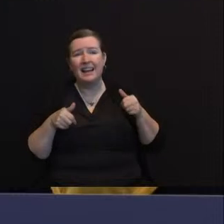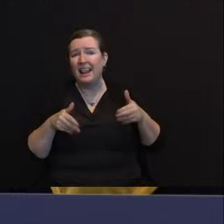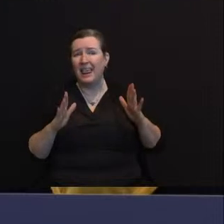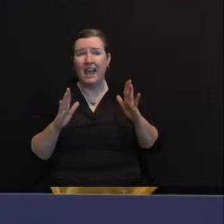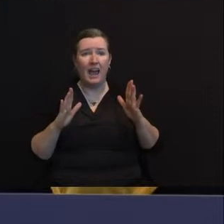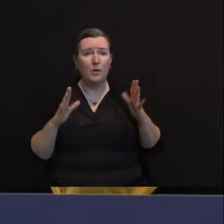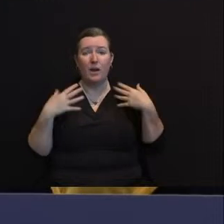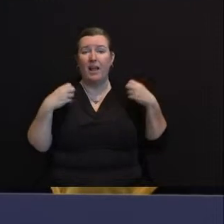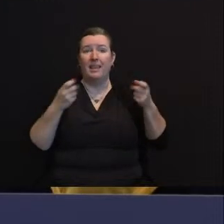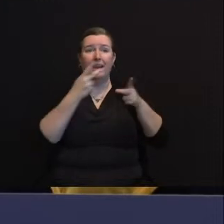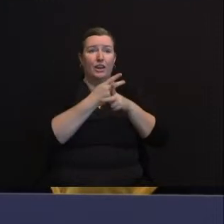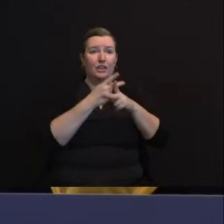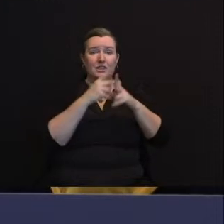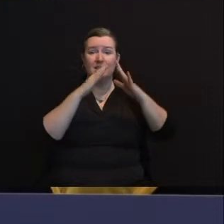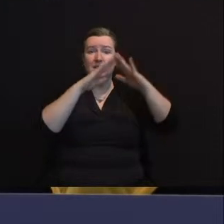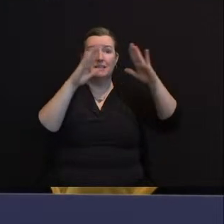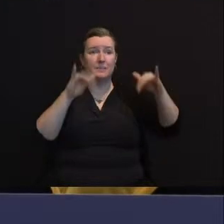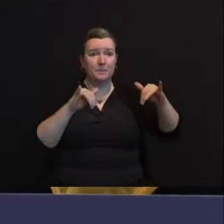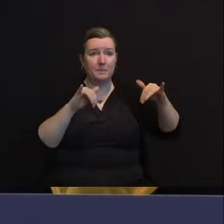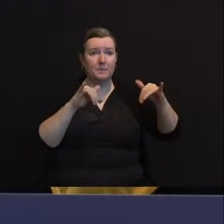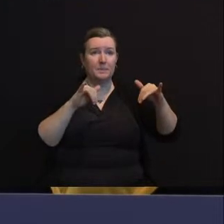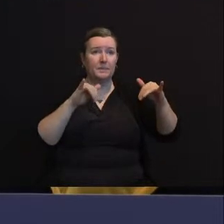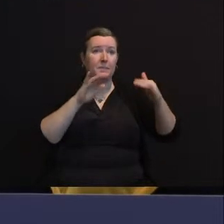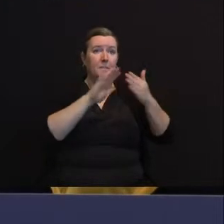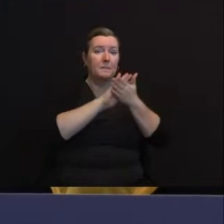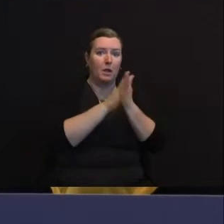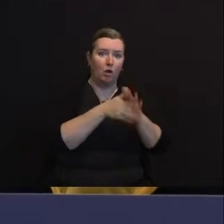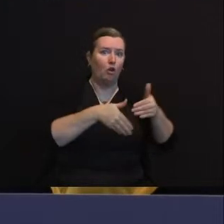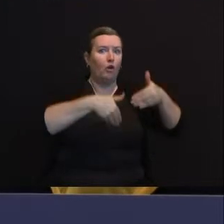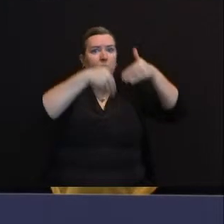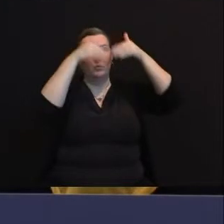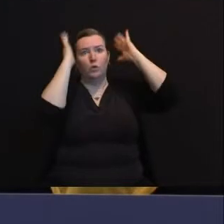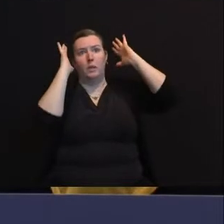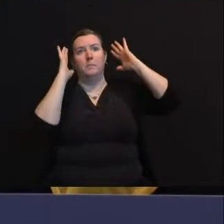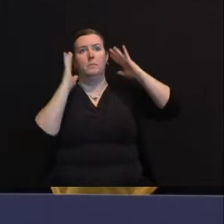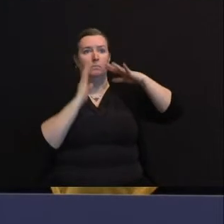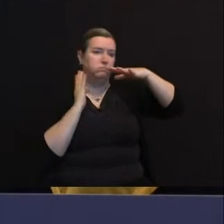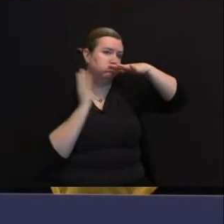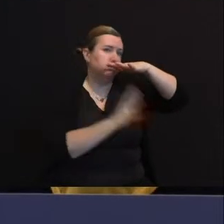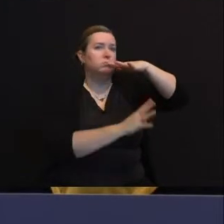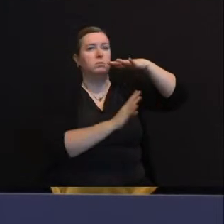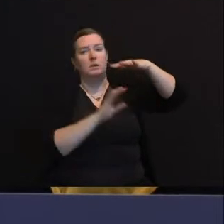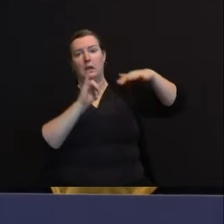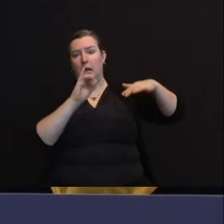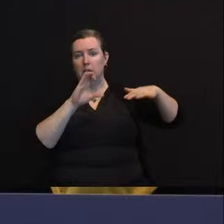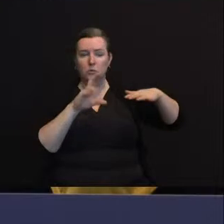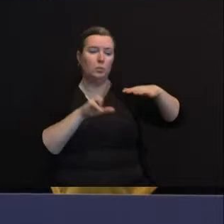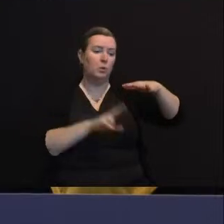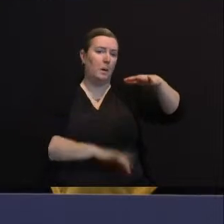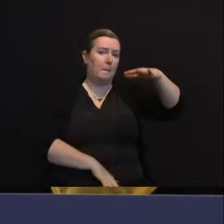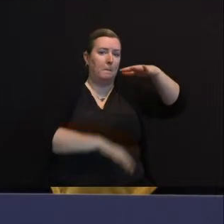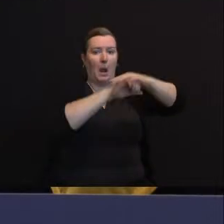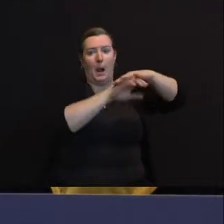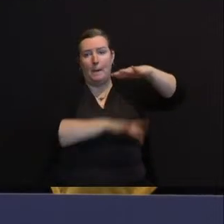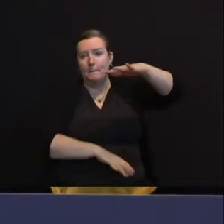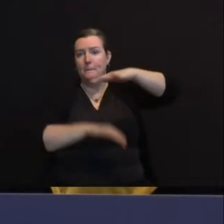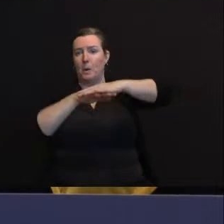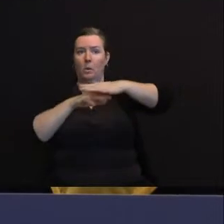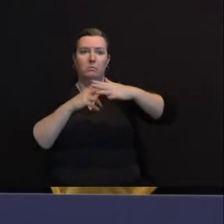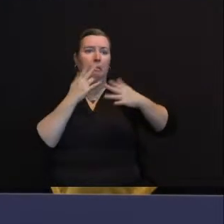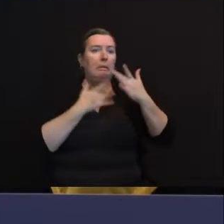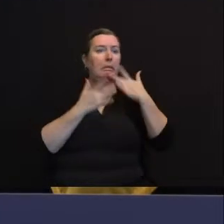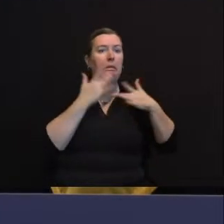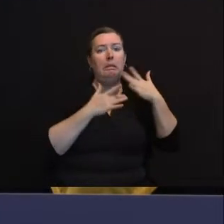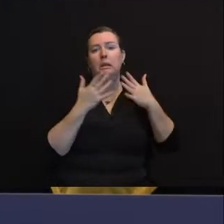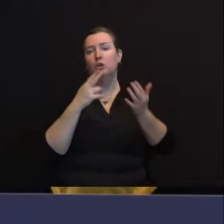overrun. Is that fair to say? Whether it's hospitalizations, ICU, ventilators, healthcare workers, which continue. We haven't said a whole